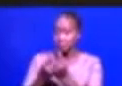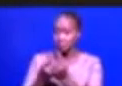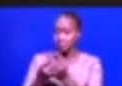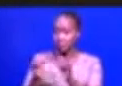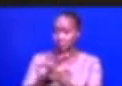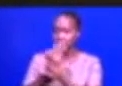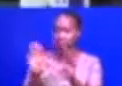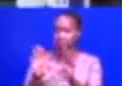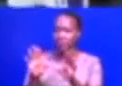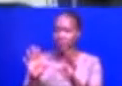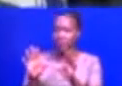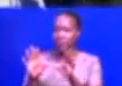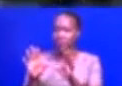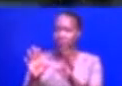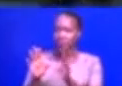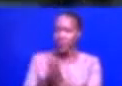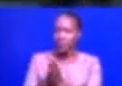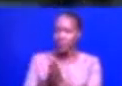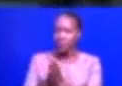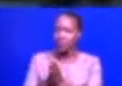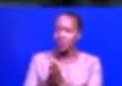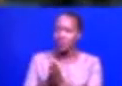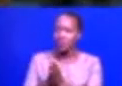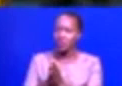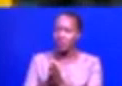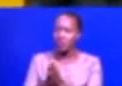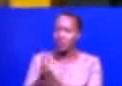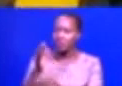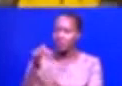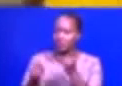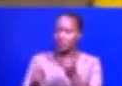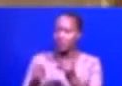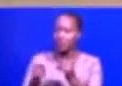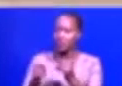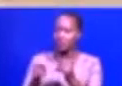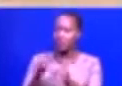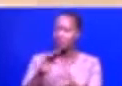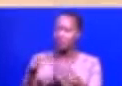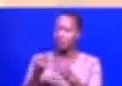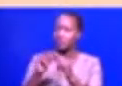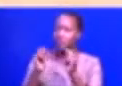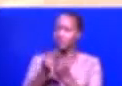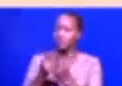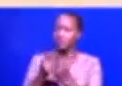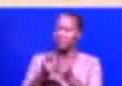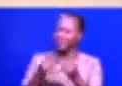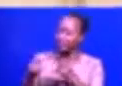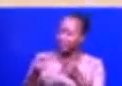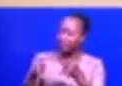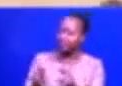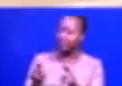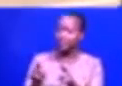clear buy into the finals. And therefore, it was every team to fight for itself.